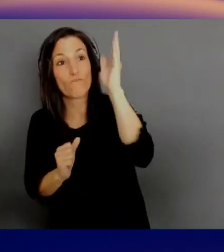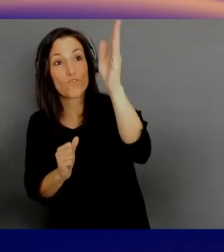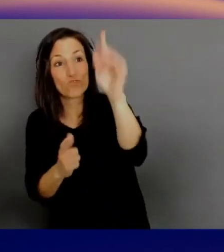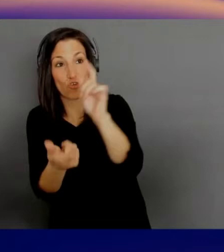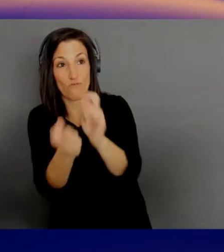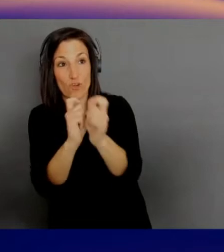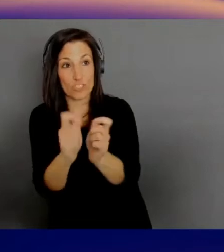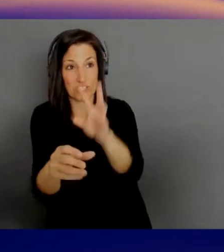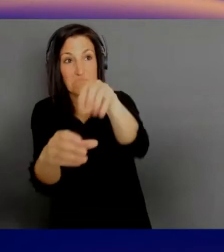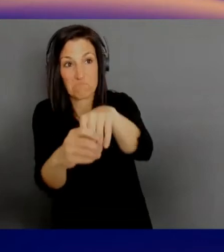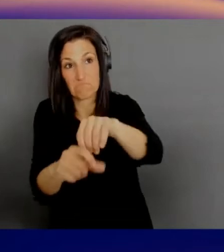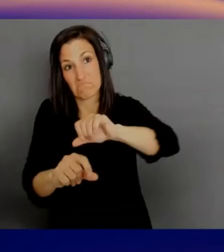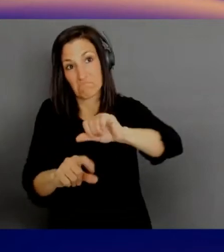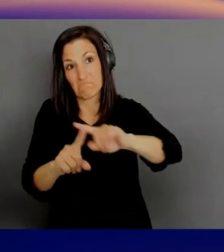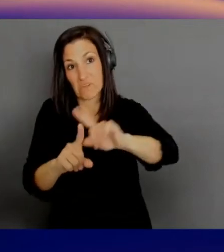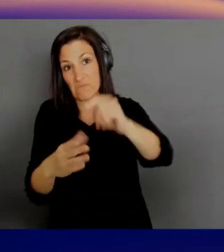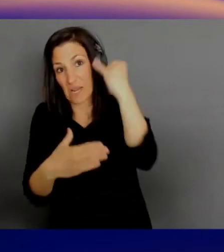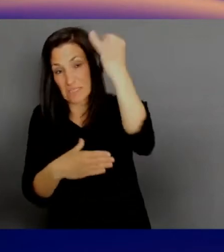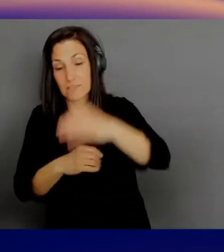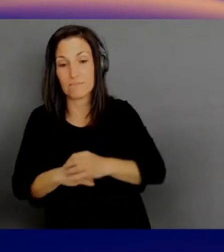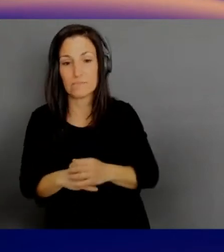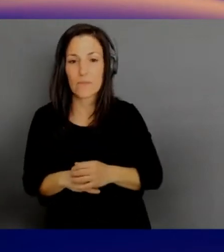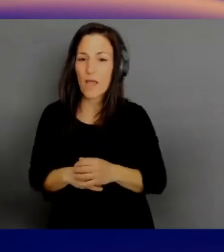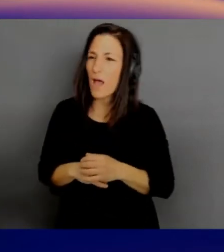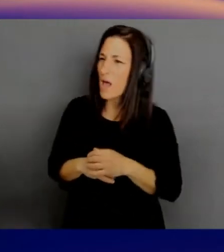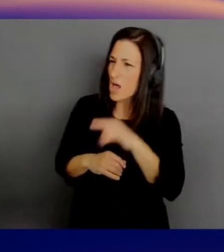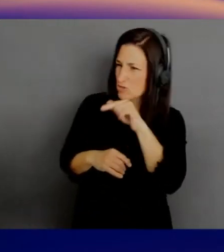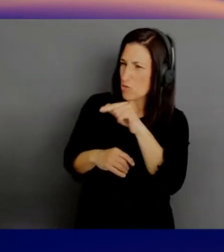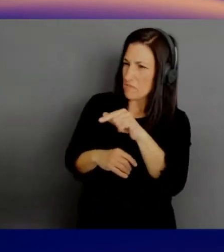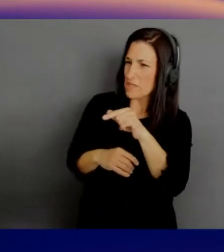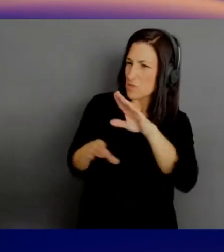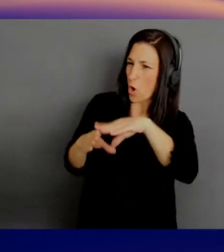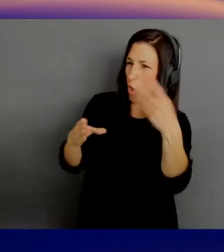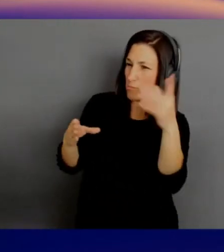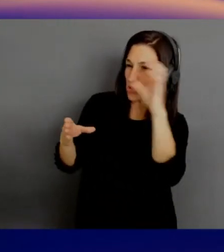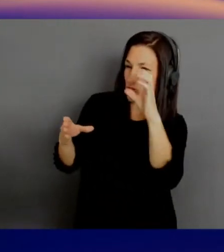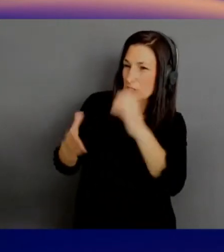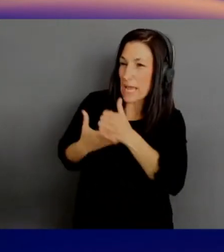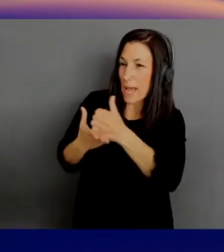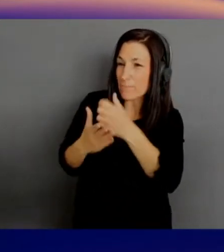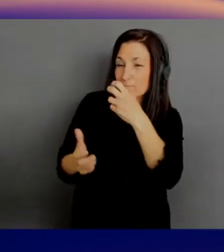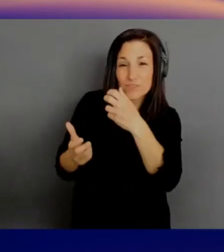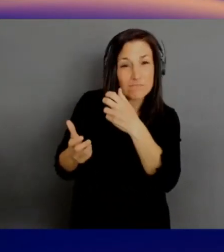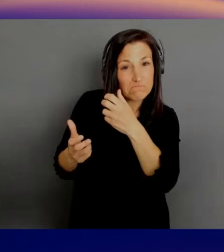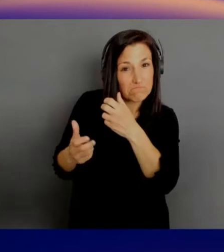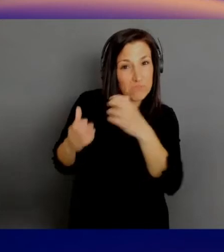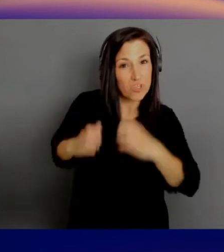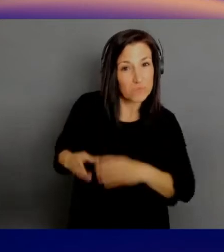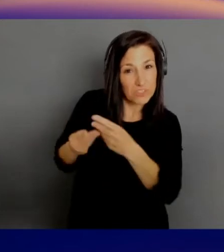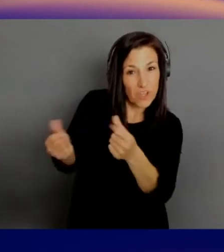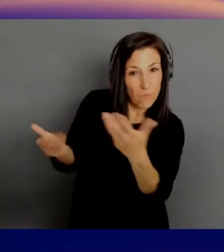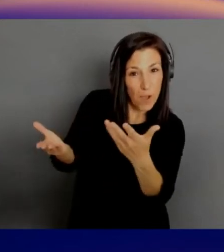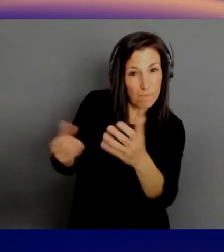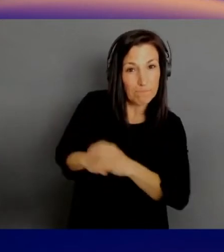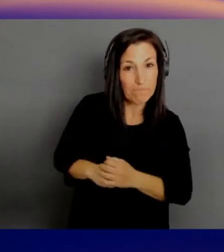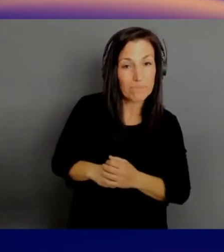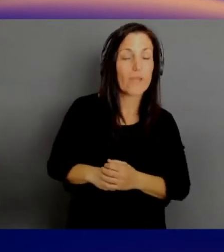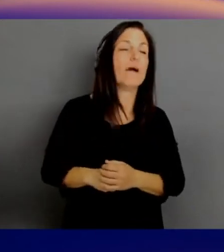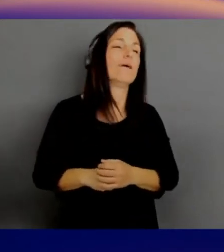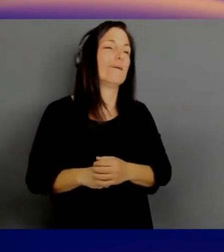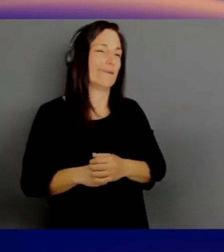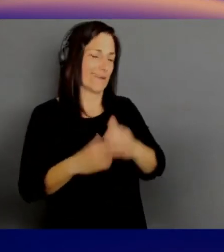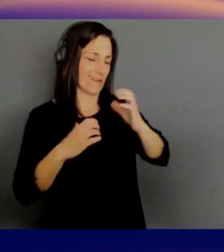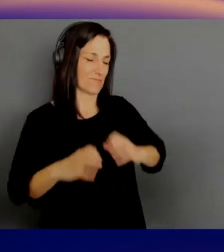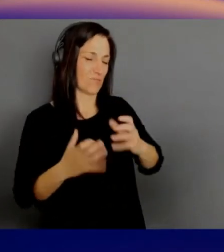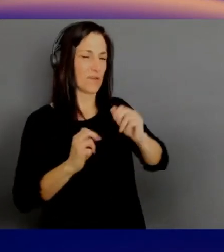of problems does OpenSearch help our customers solve? The main problem is like many customers wanted to build a better customer experience. They want to do